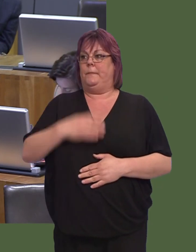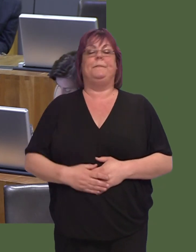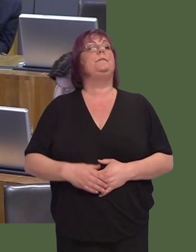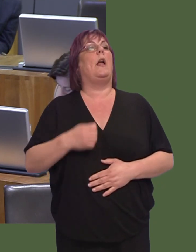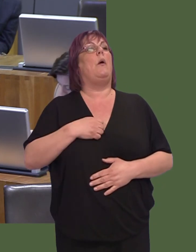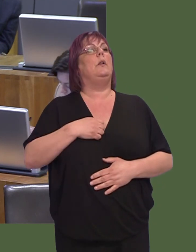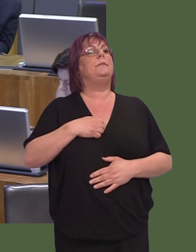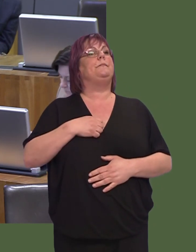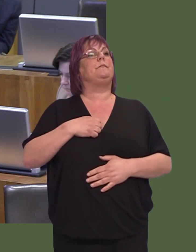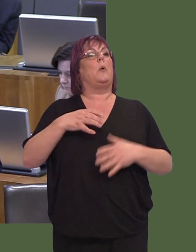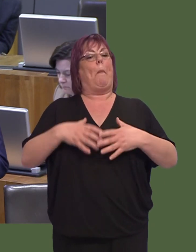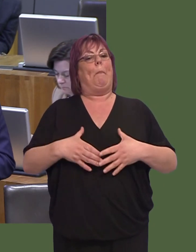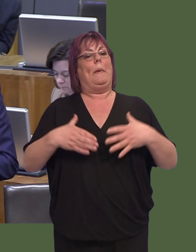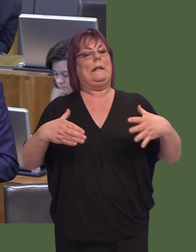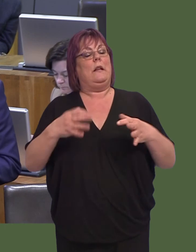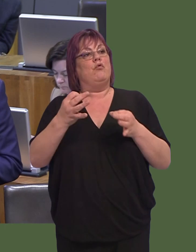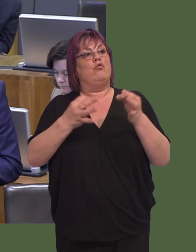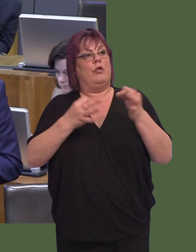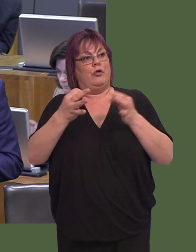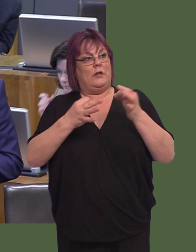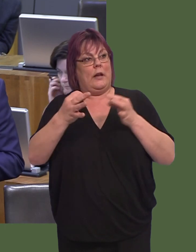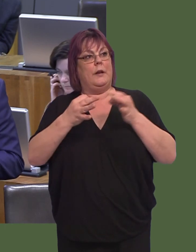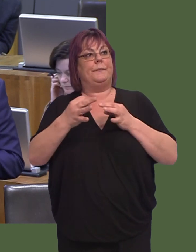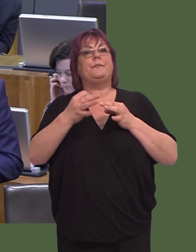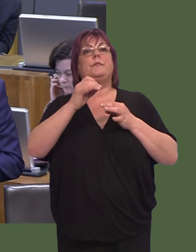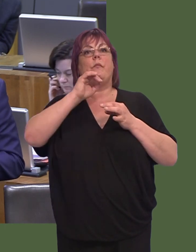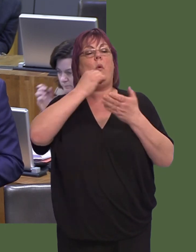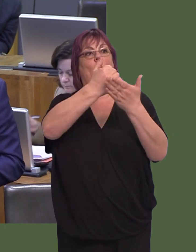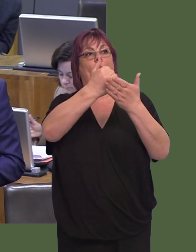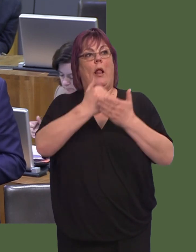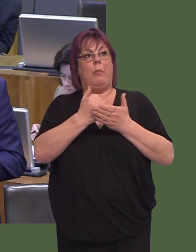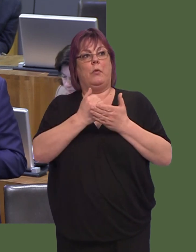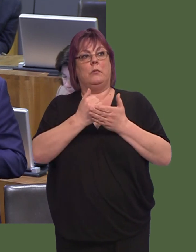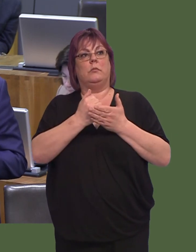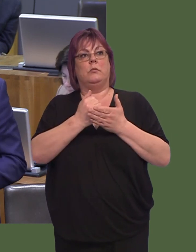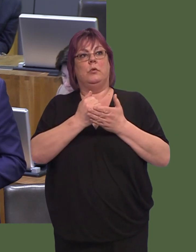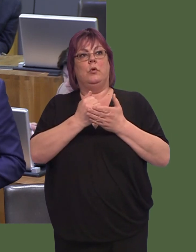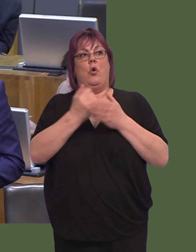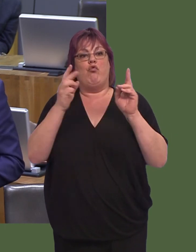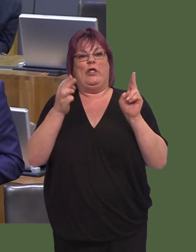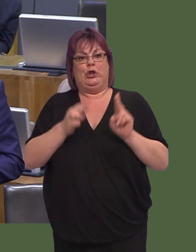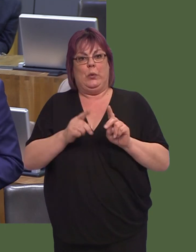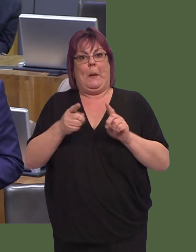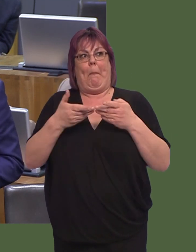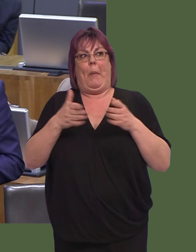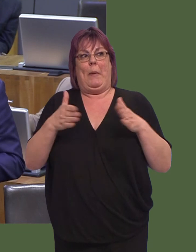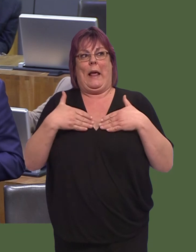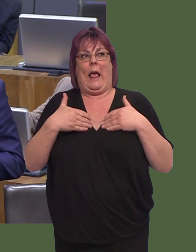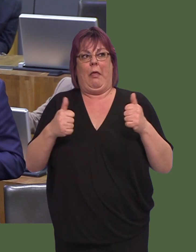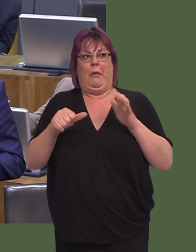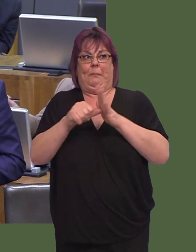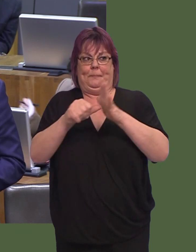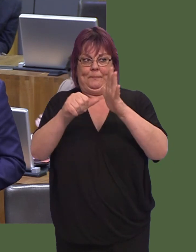indeed fellow lawyers, our obesity strategy will bring together all the work the Welsh Government supports to tackle what is a major public health challenge and put